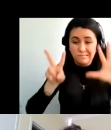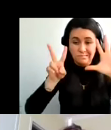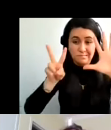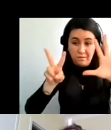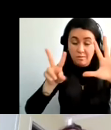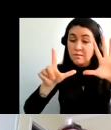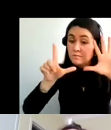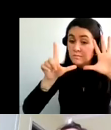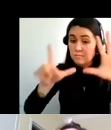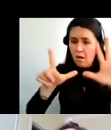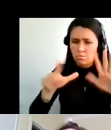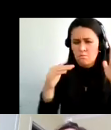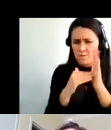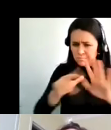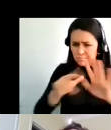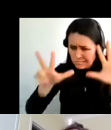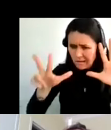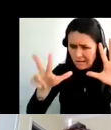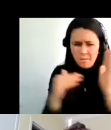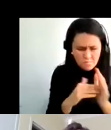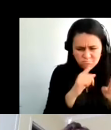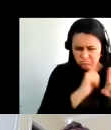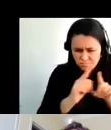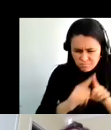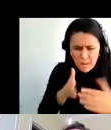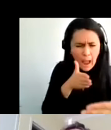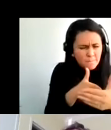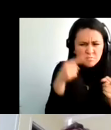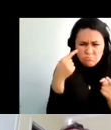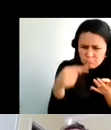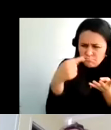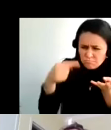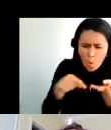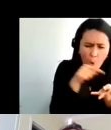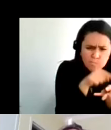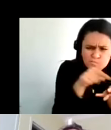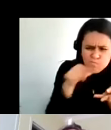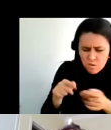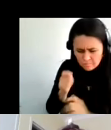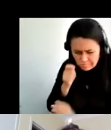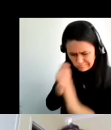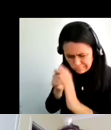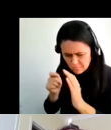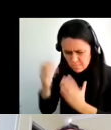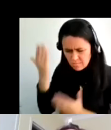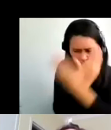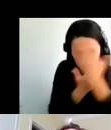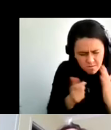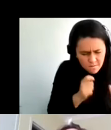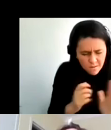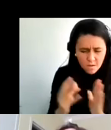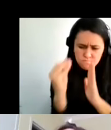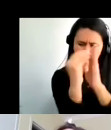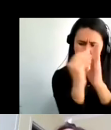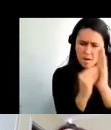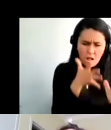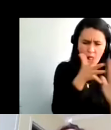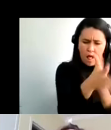And we saw that often the articles, which predominantly, I have to say, focused on RMN-CH and HIV, predominantly they looked